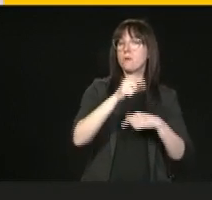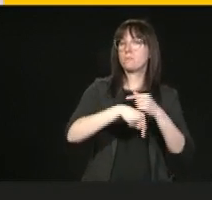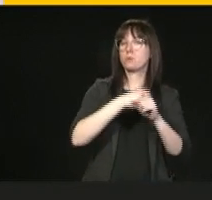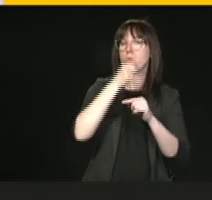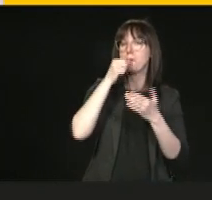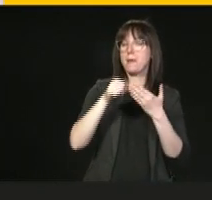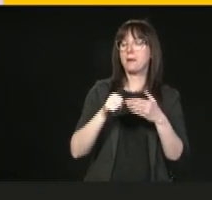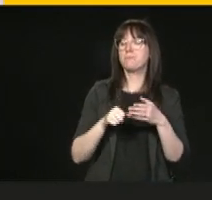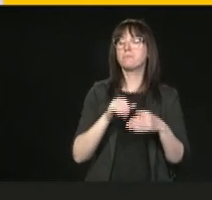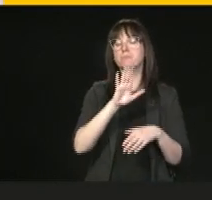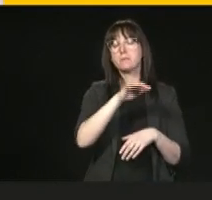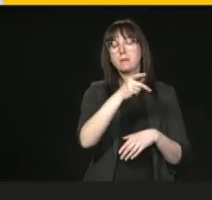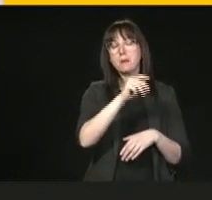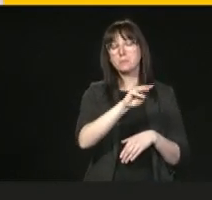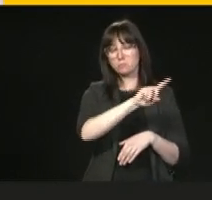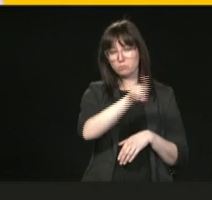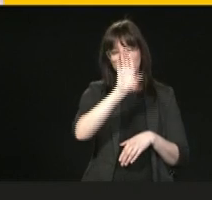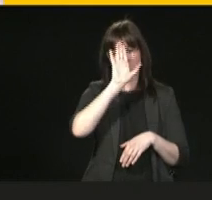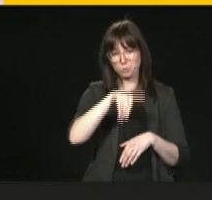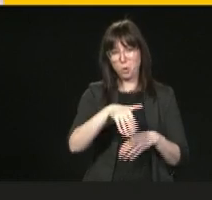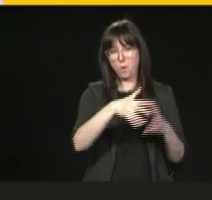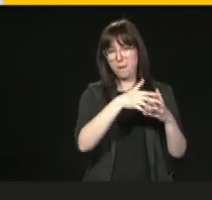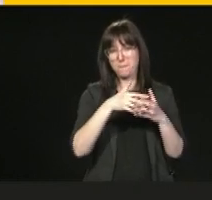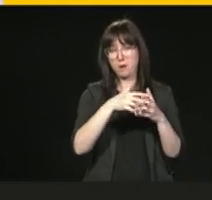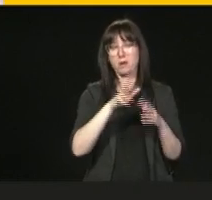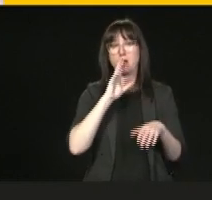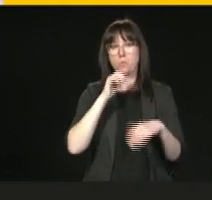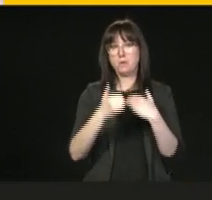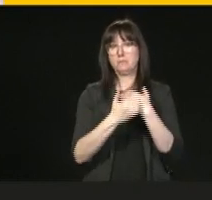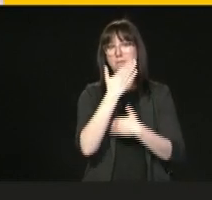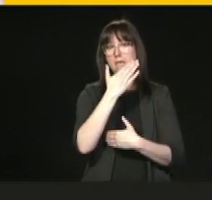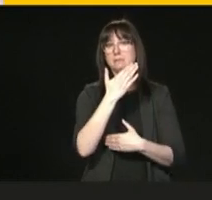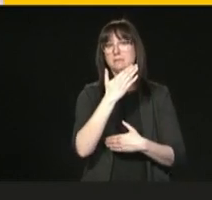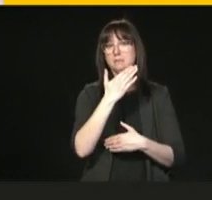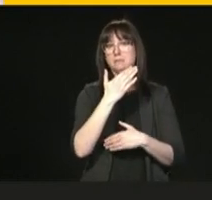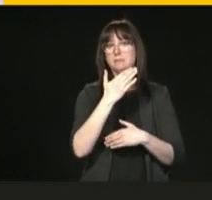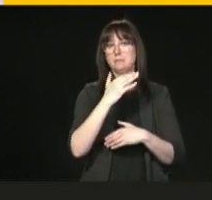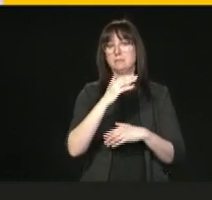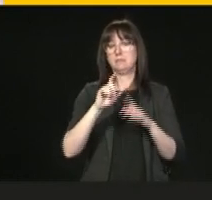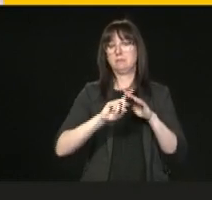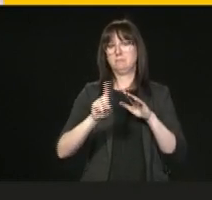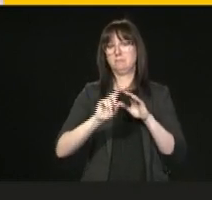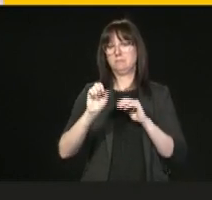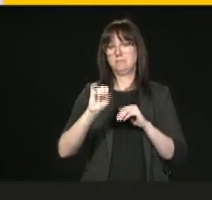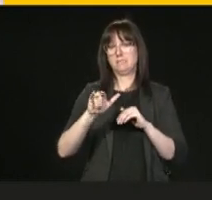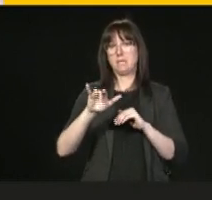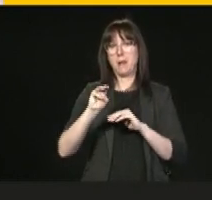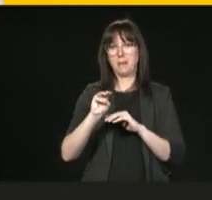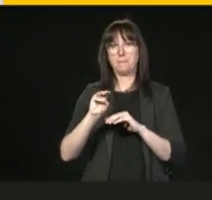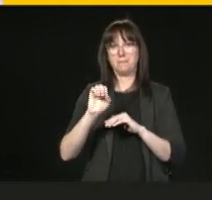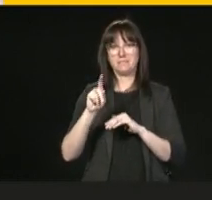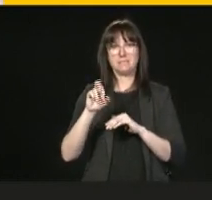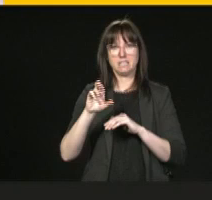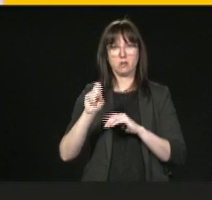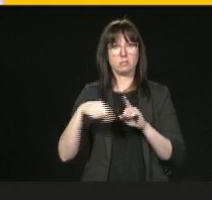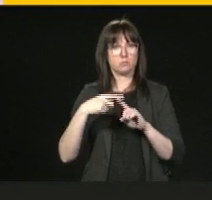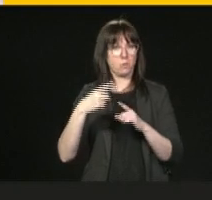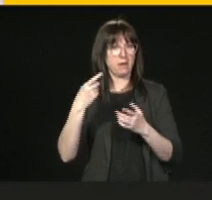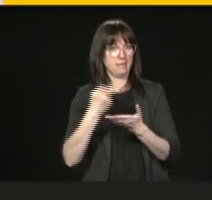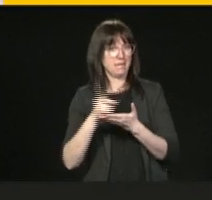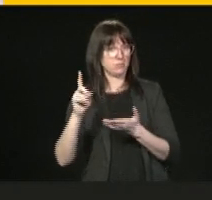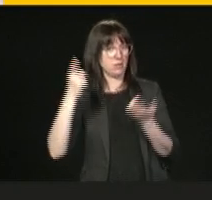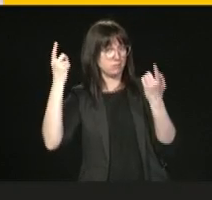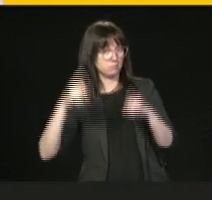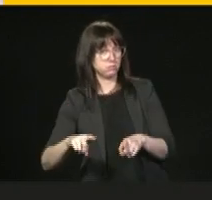you or any of your officials know that the U.S. would deport asylum seekers turned away at Canada's border when you struck the deal with the U.S. last